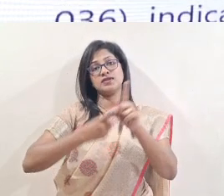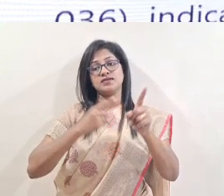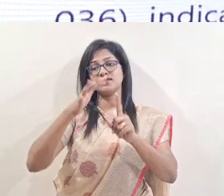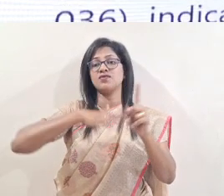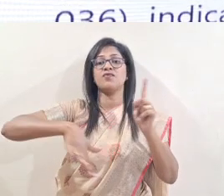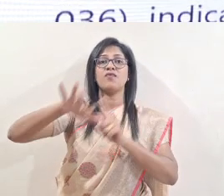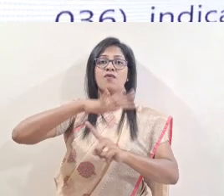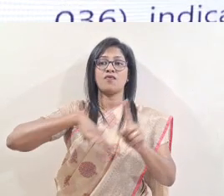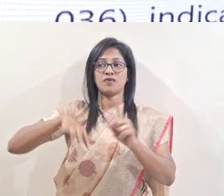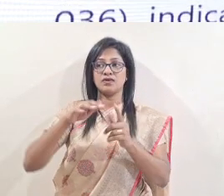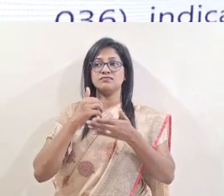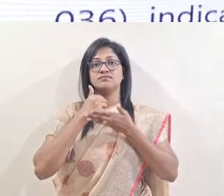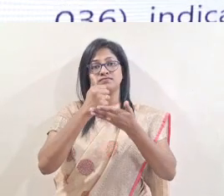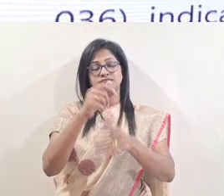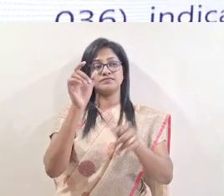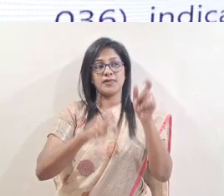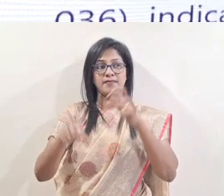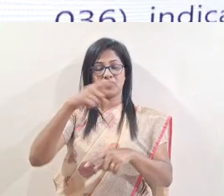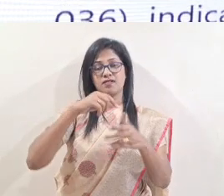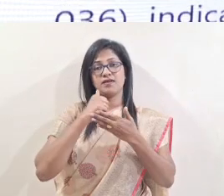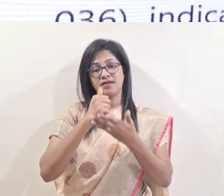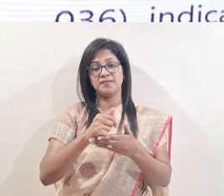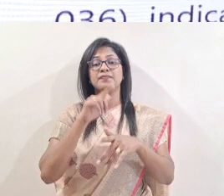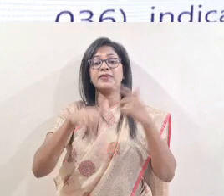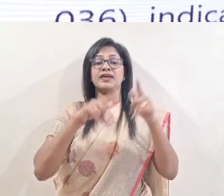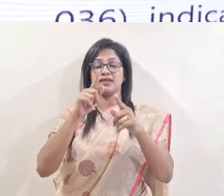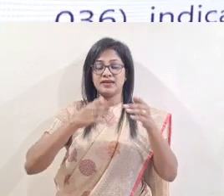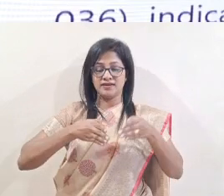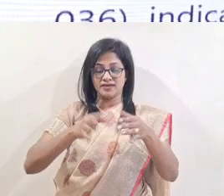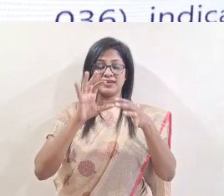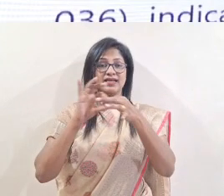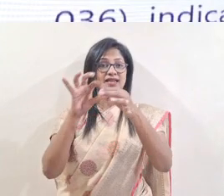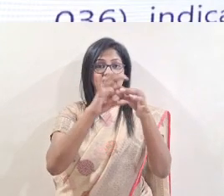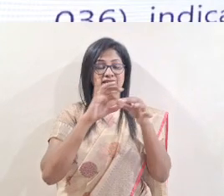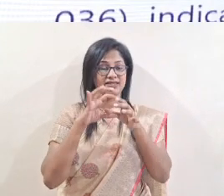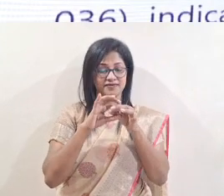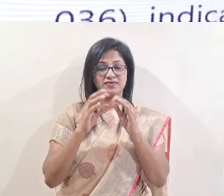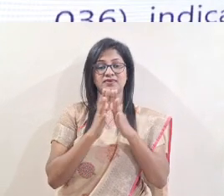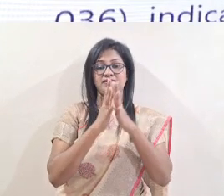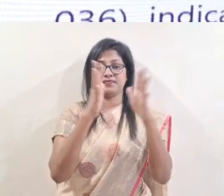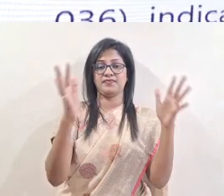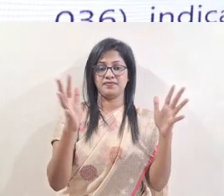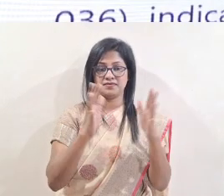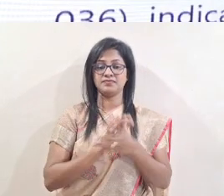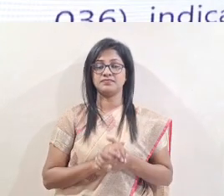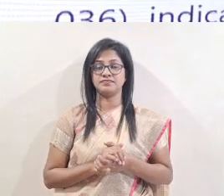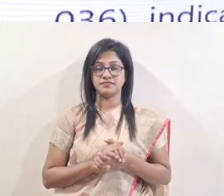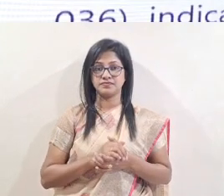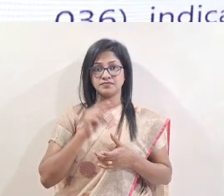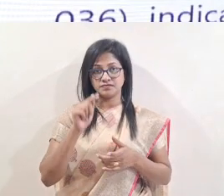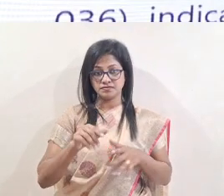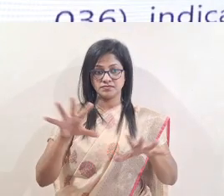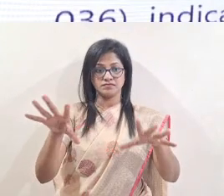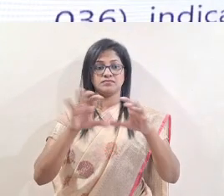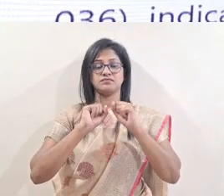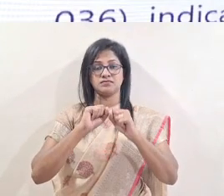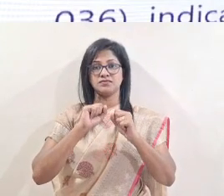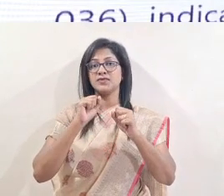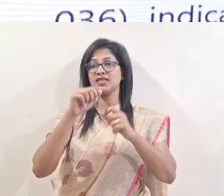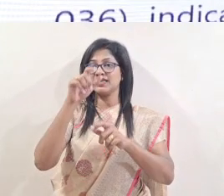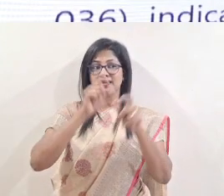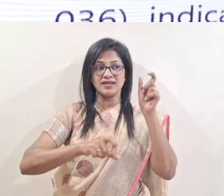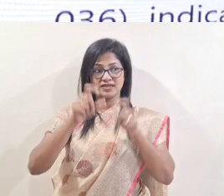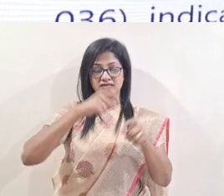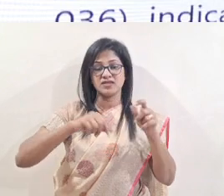customers, but later on, as the connectivity is better, it actually captures the customer base from a broader